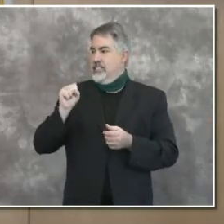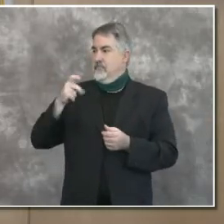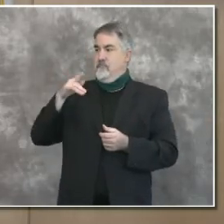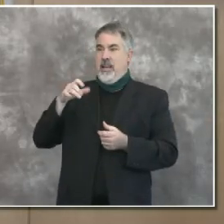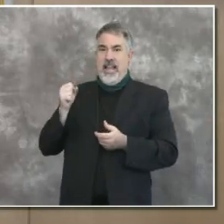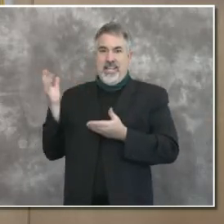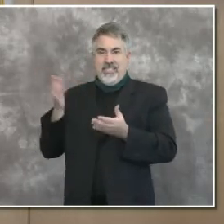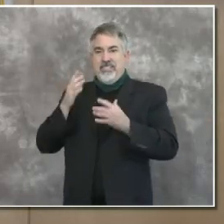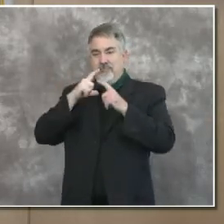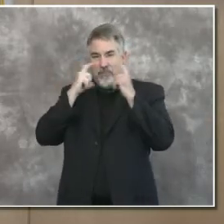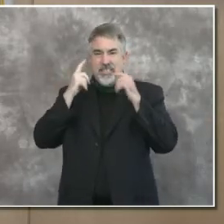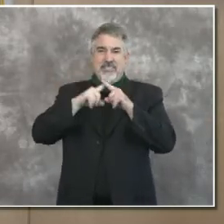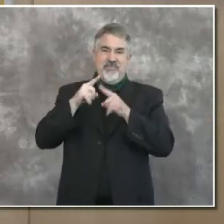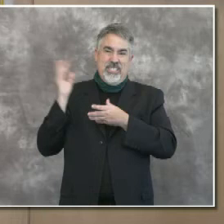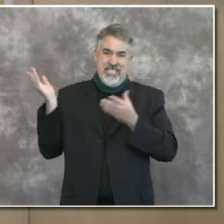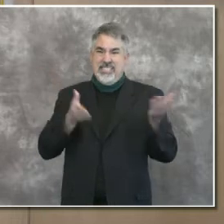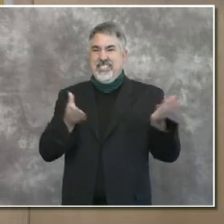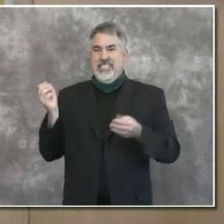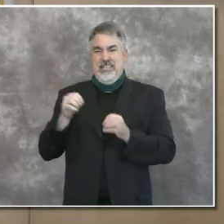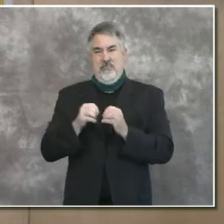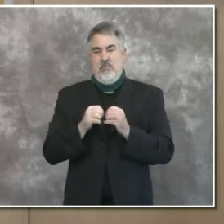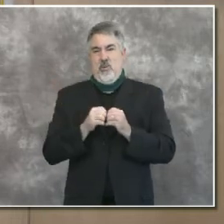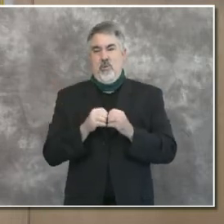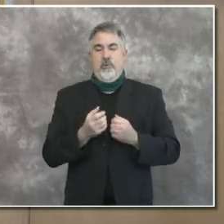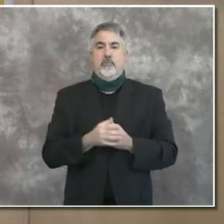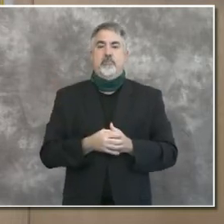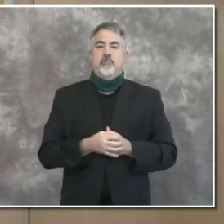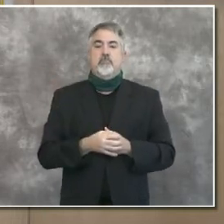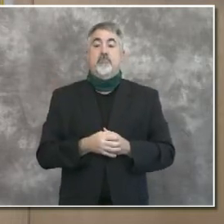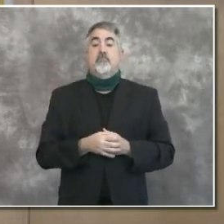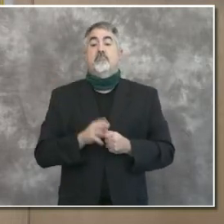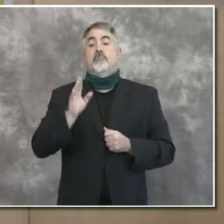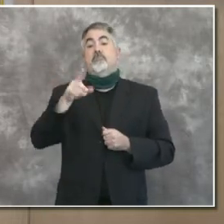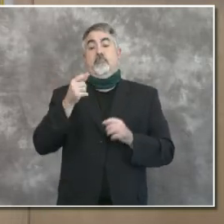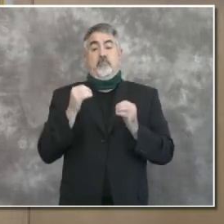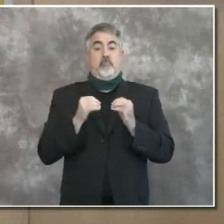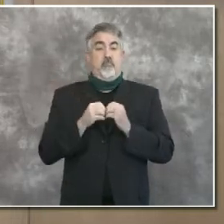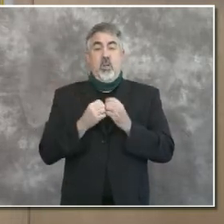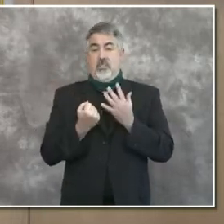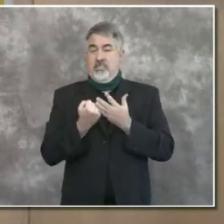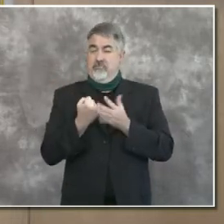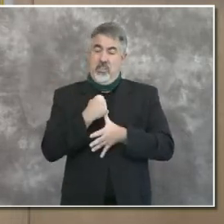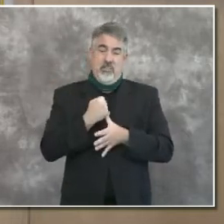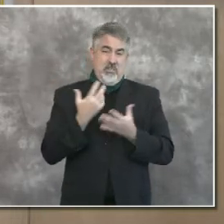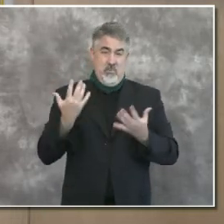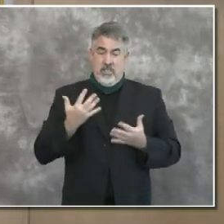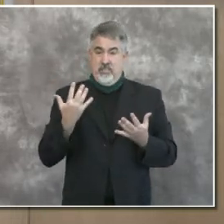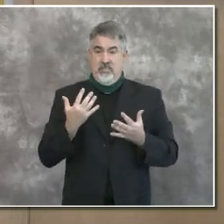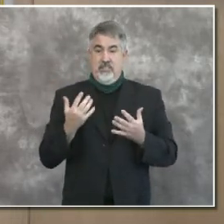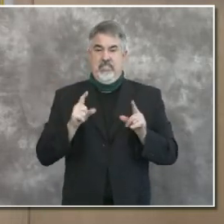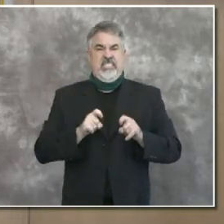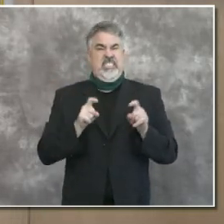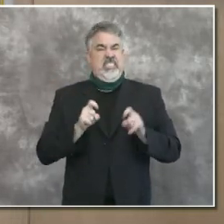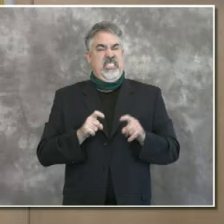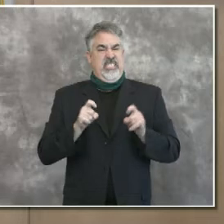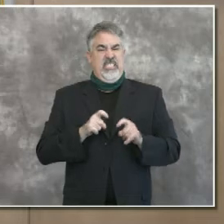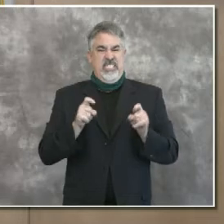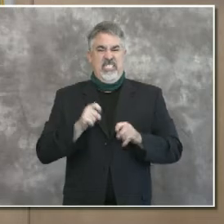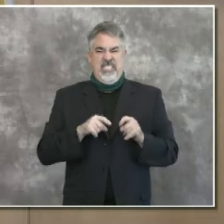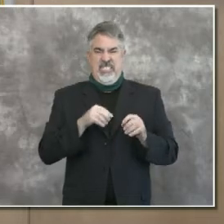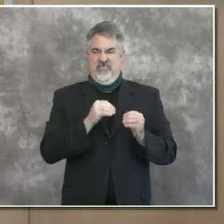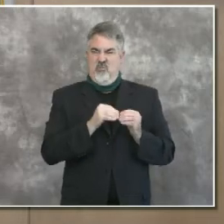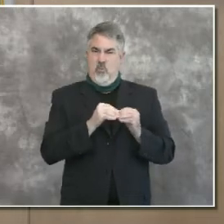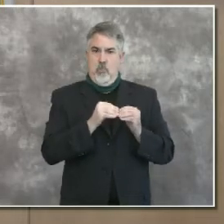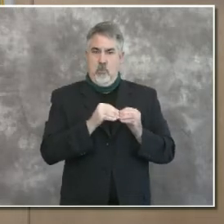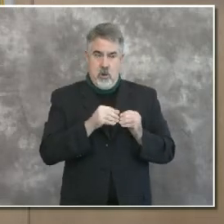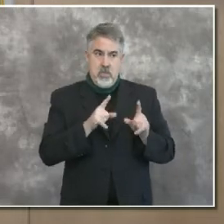week with the release of her KHAN, the definition of prioritized testing has expanded. Now, we still have